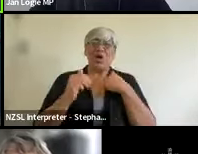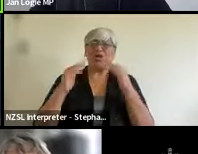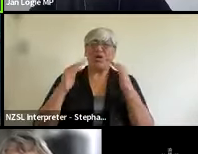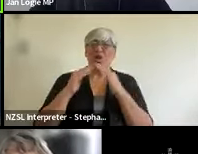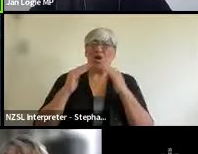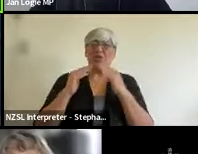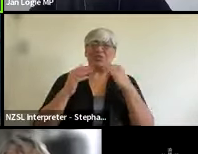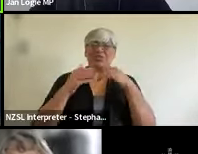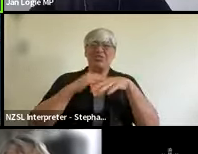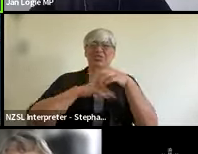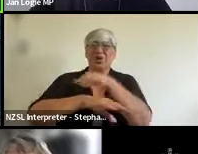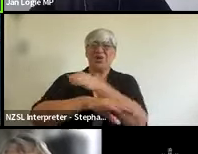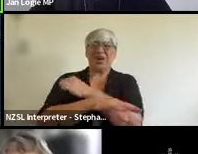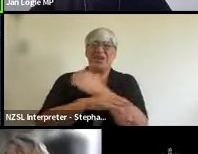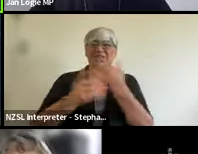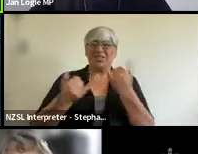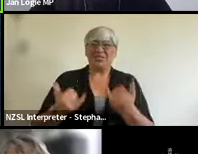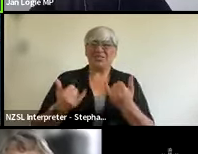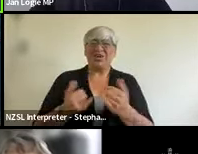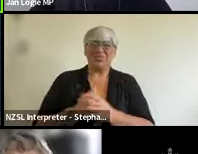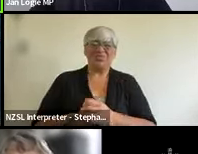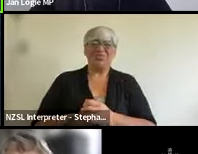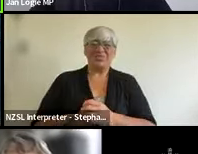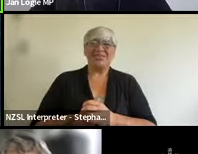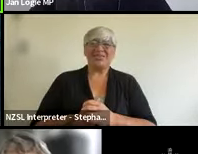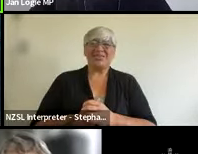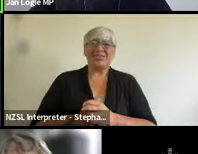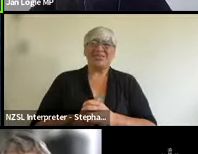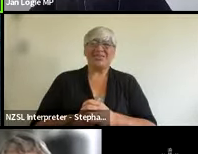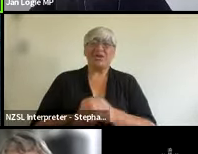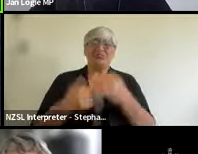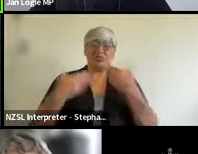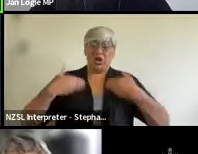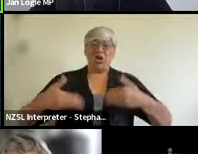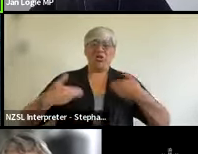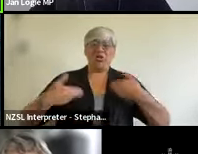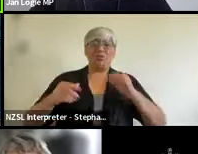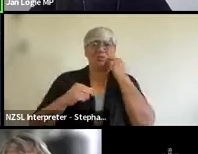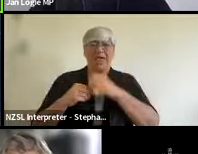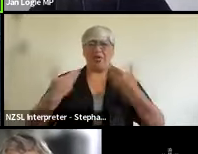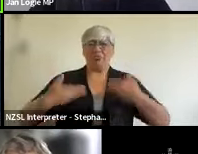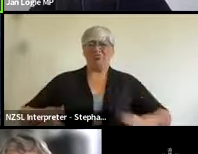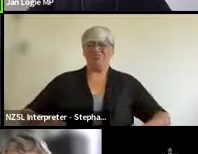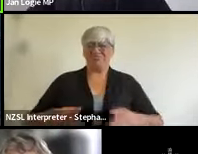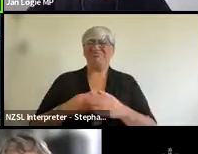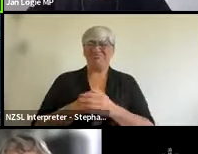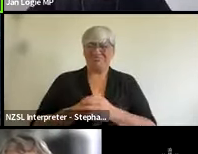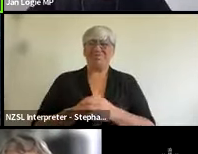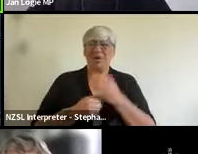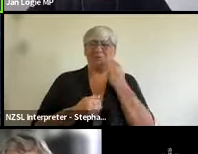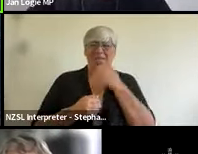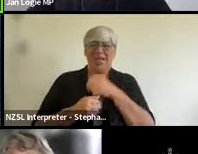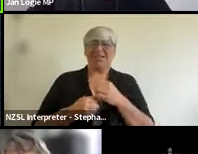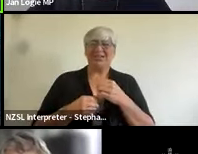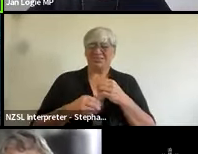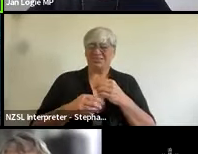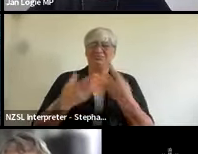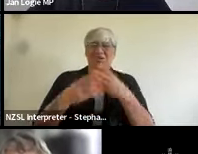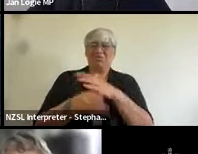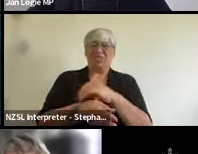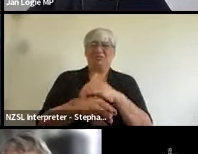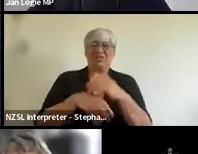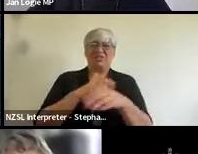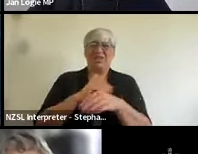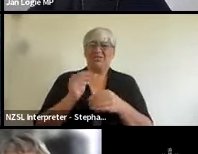in Tauranga, and I am wearing a black top with fluffy sleeves.